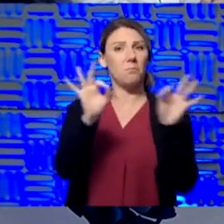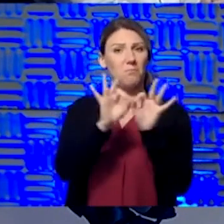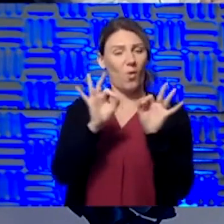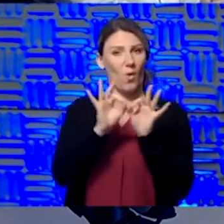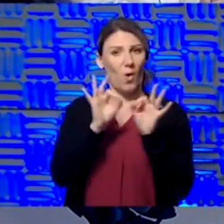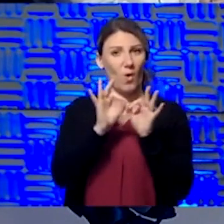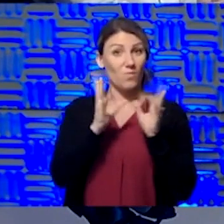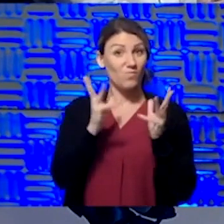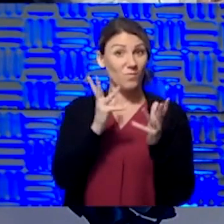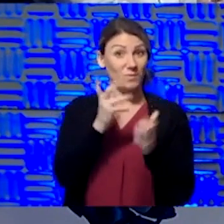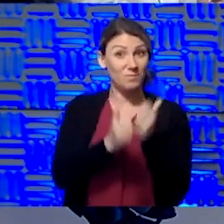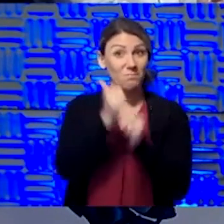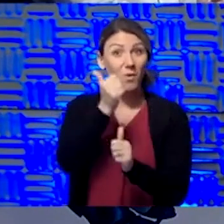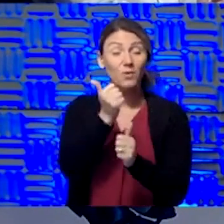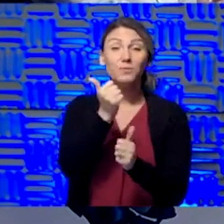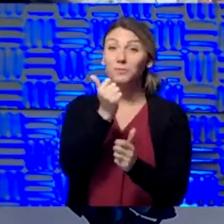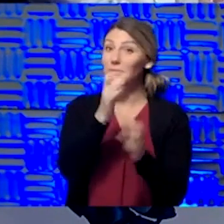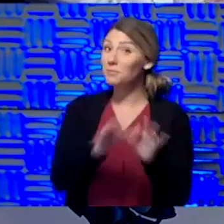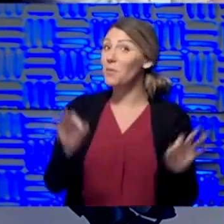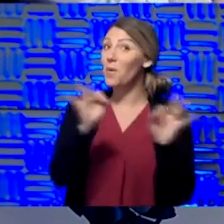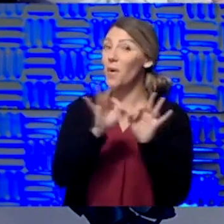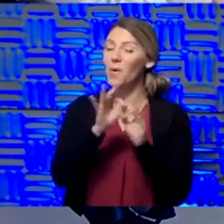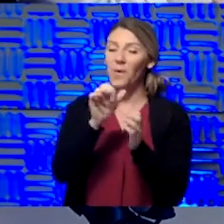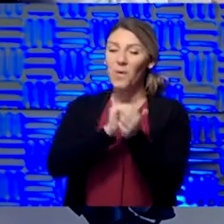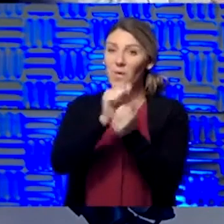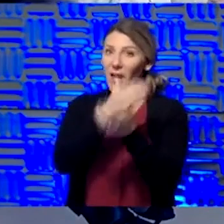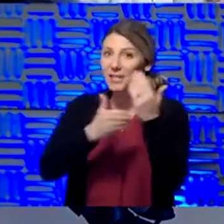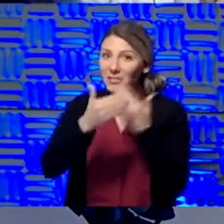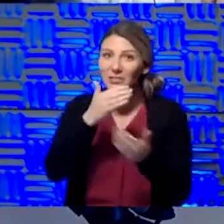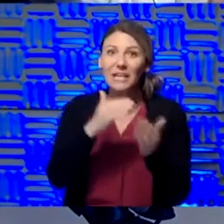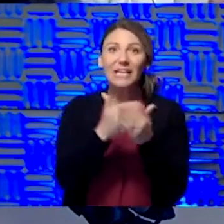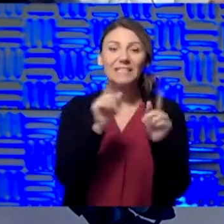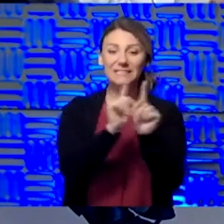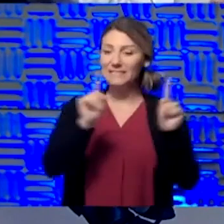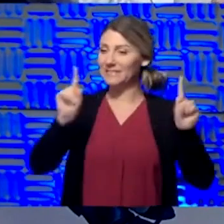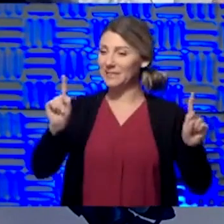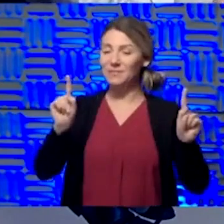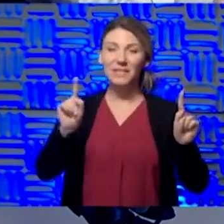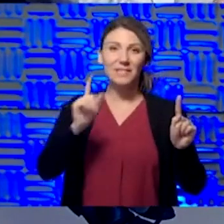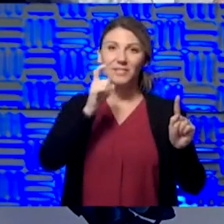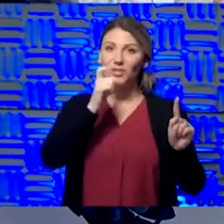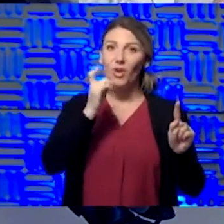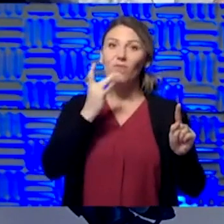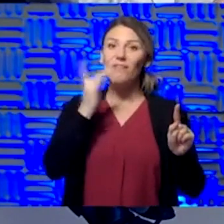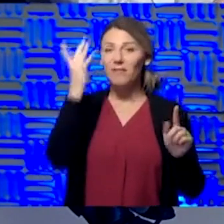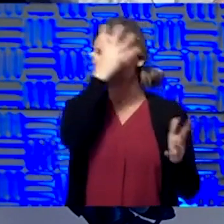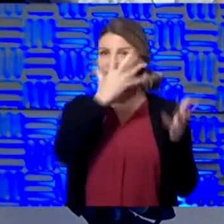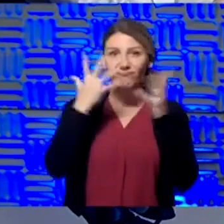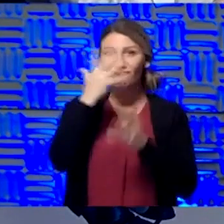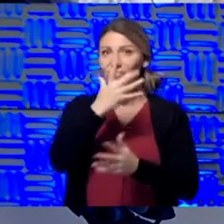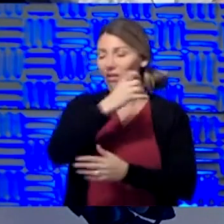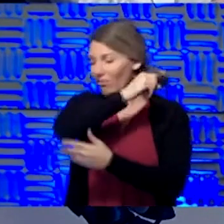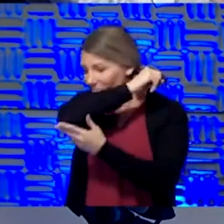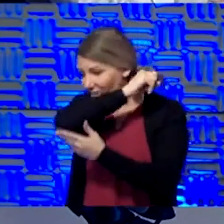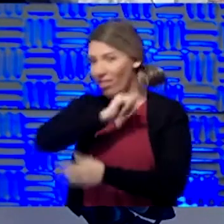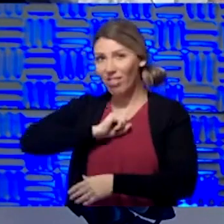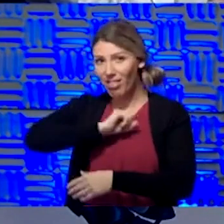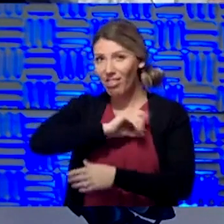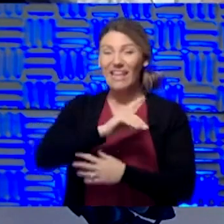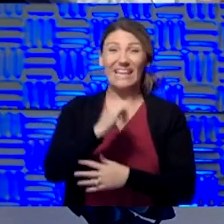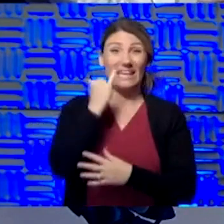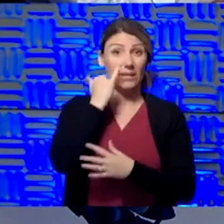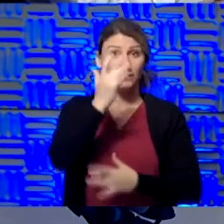talk about every darn day. Wash your hands, keep your distance, don't touch your face, cough into your elbow, and if you're sick, please don't go to